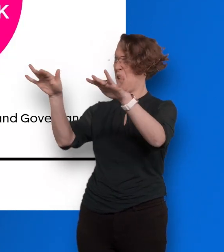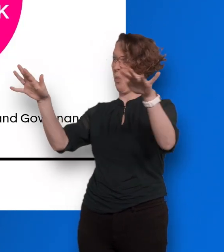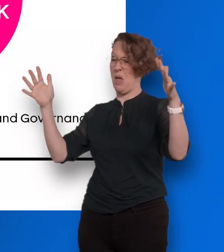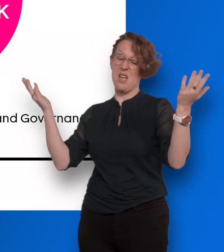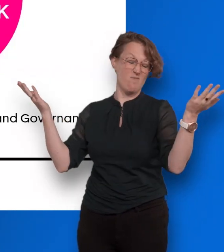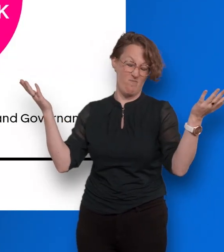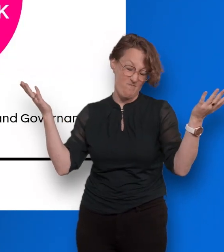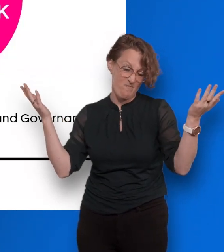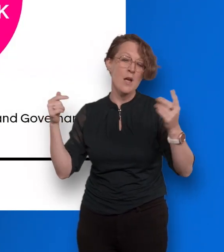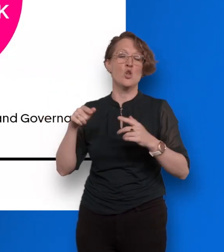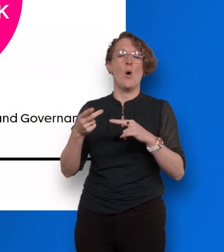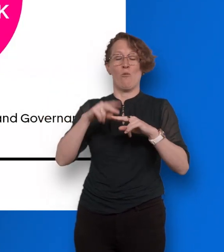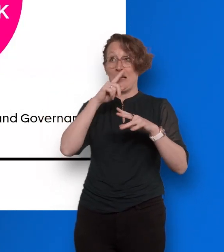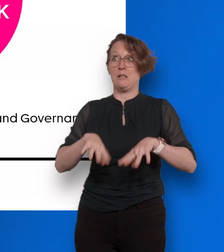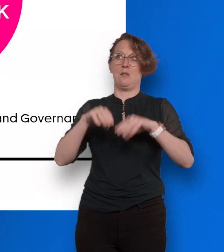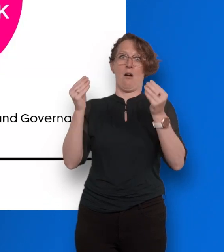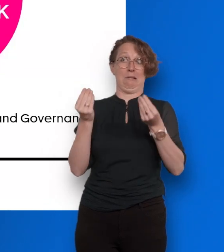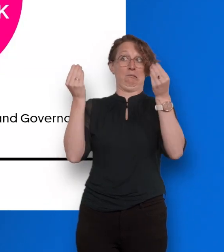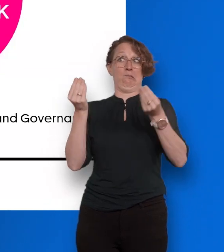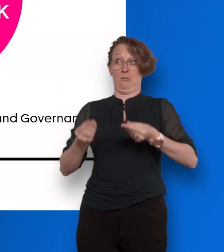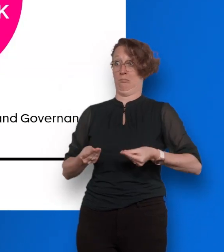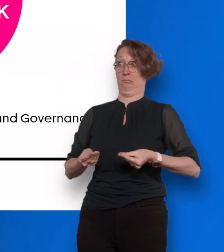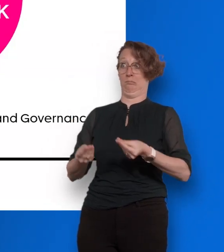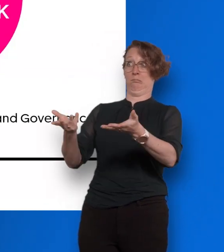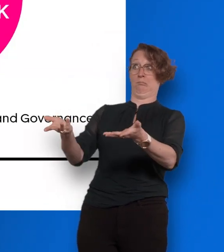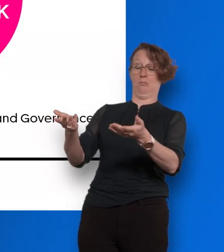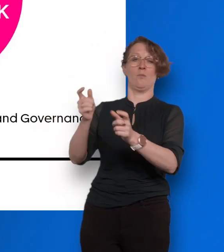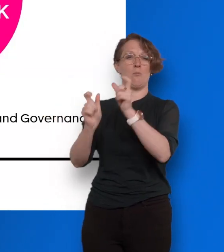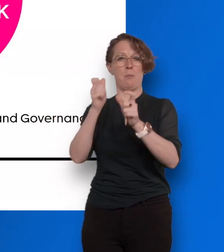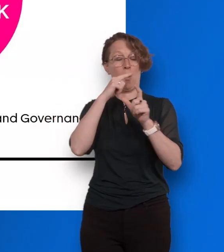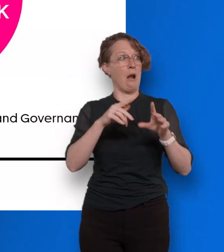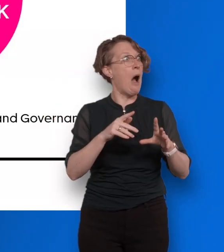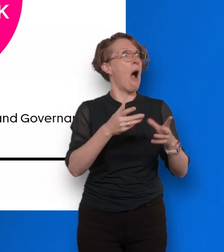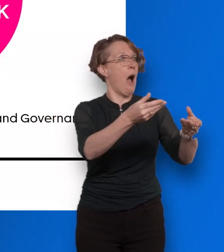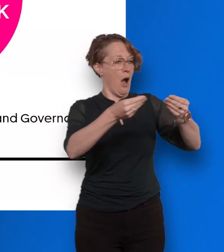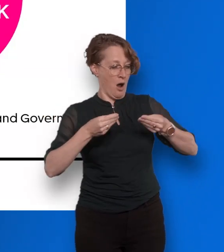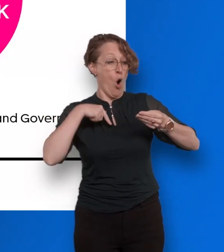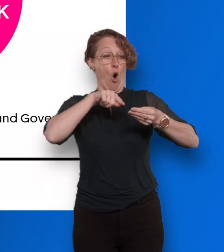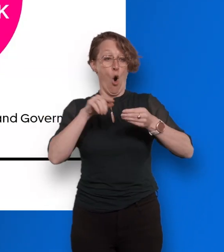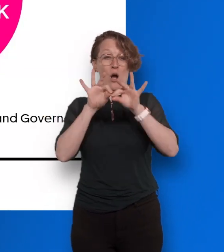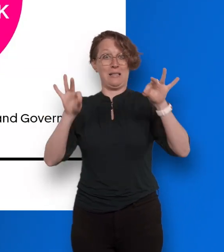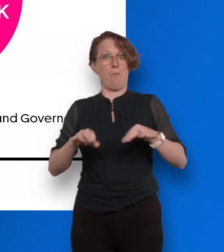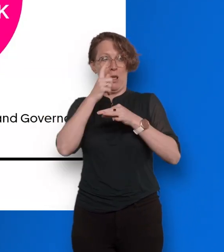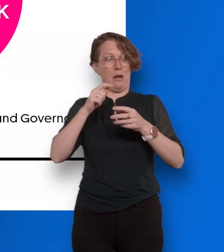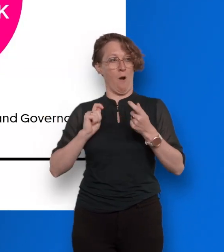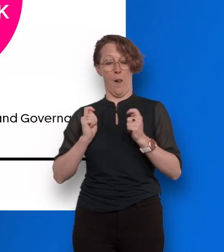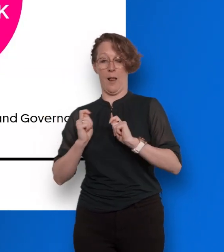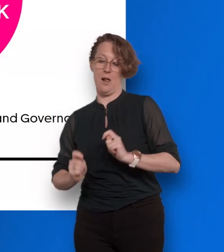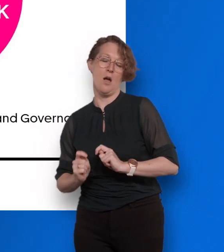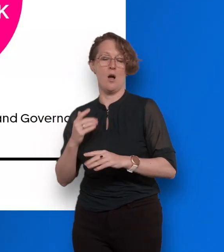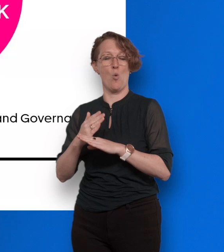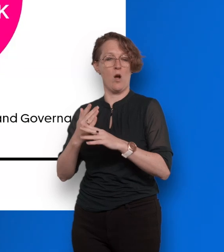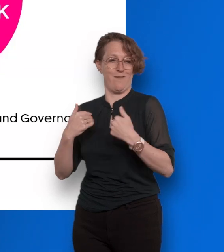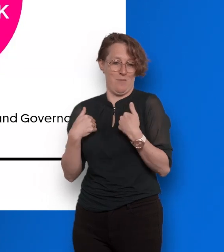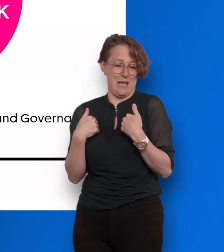a lot out there. So if we can kind of start somewhere and allow others to kind of use some form of a template that they feel works for them,